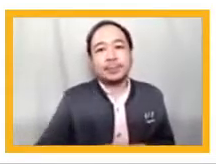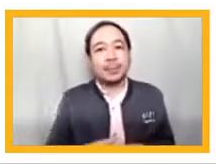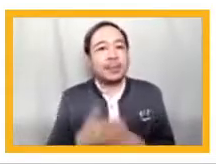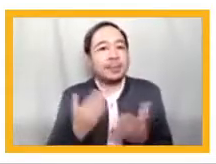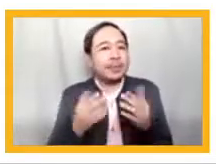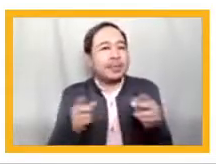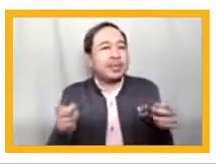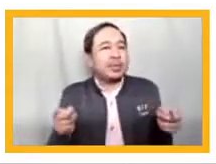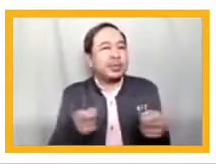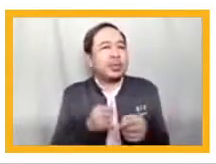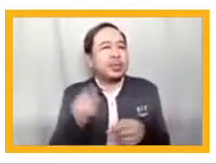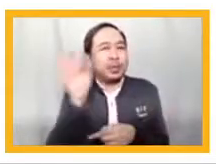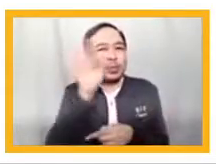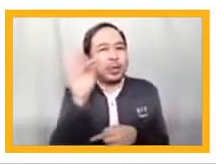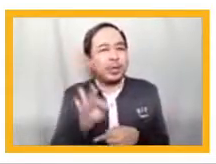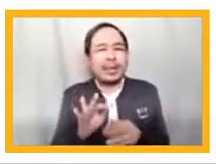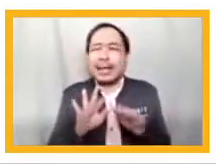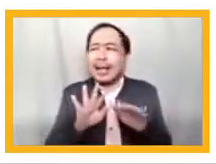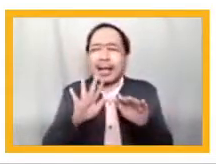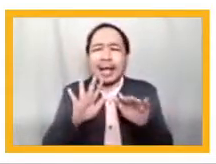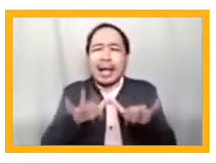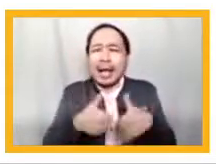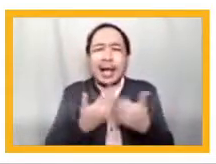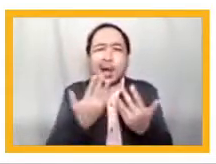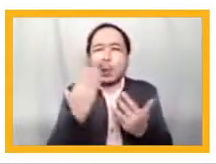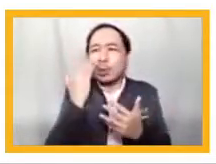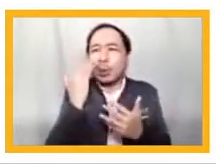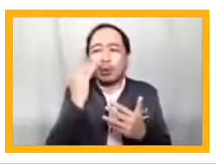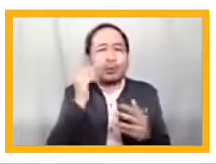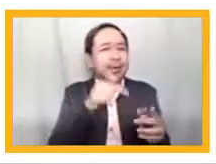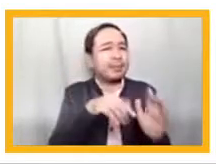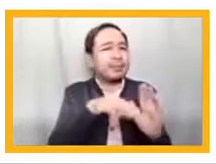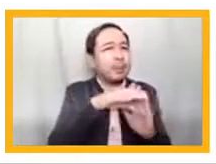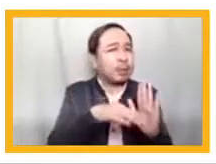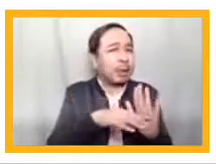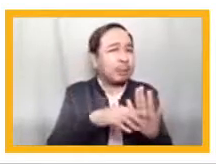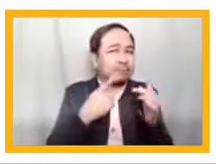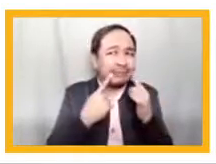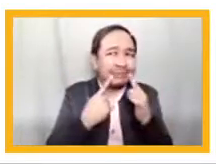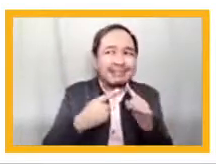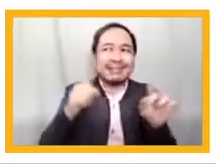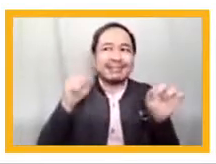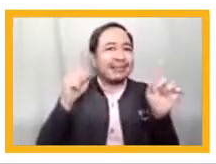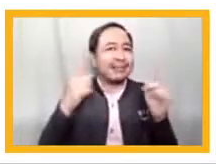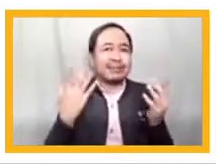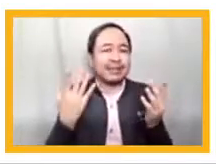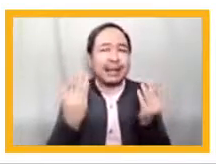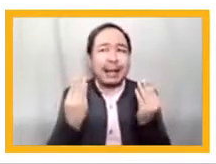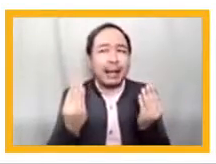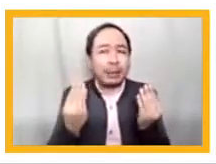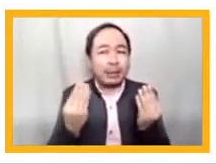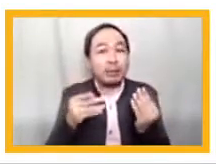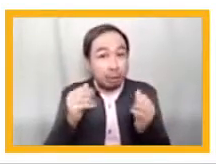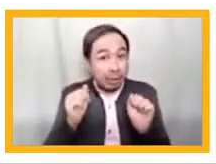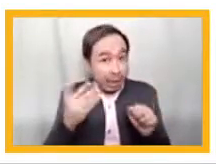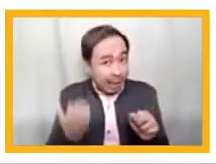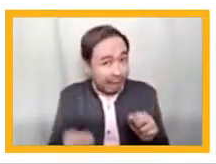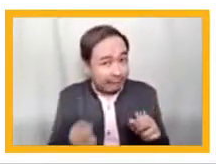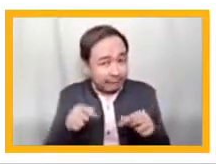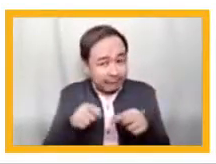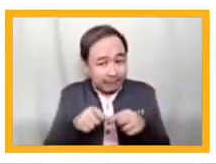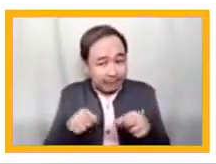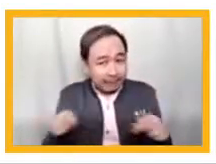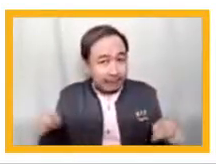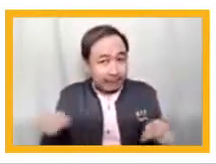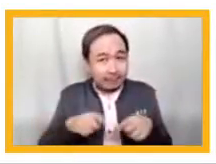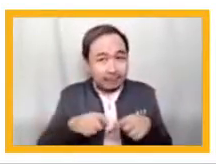measure the success of this initiative and program? Oh, I think the measure for